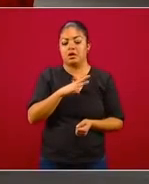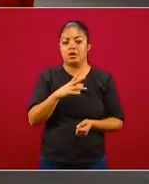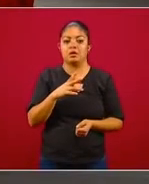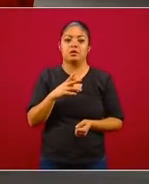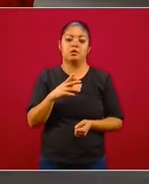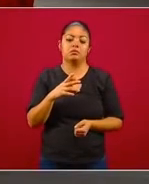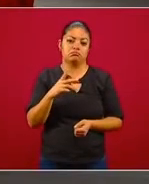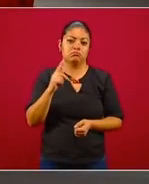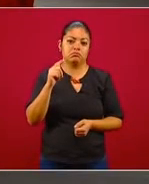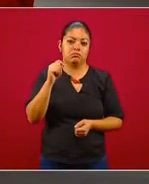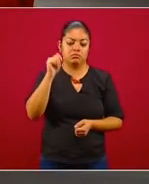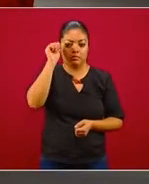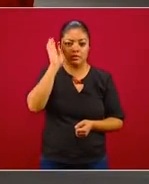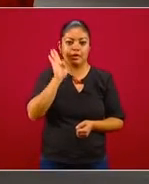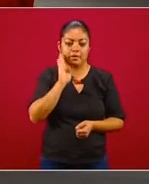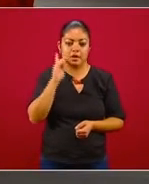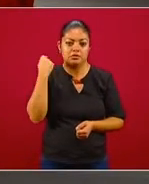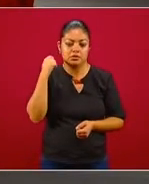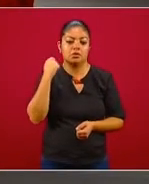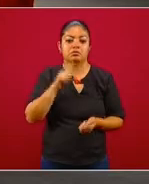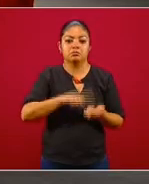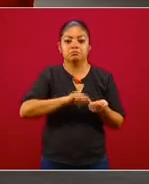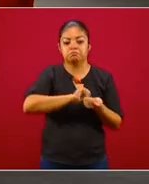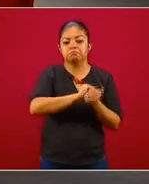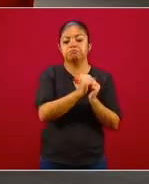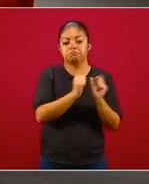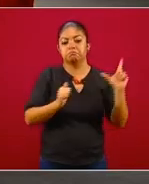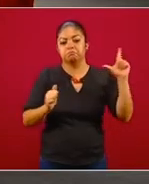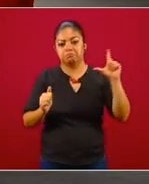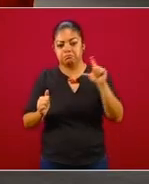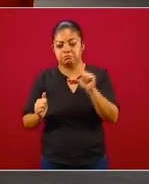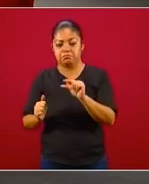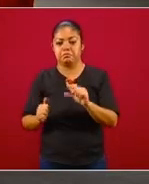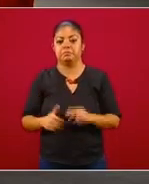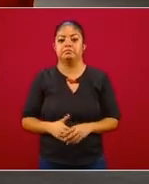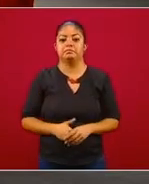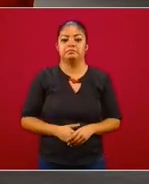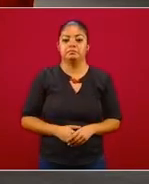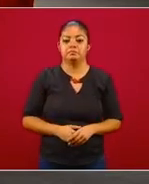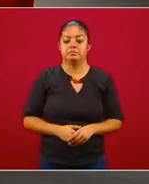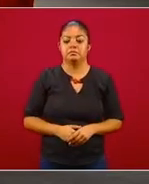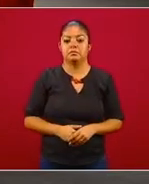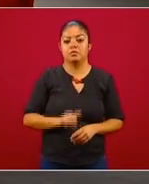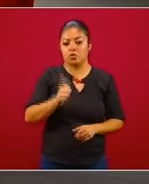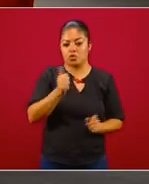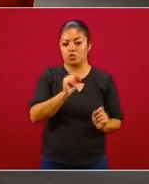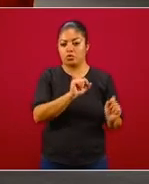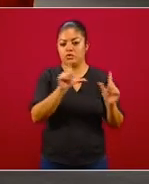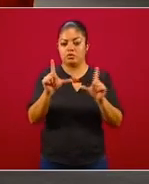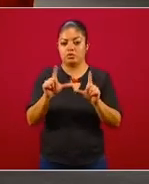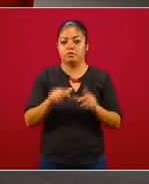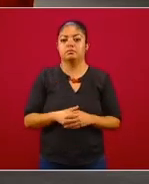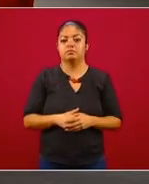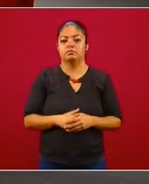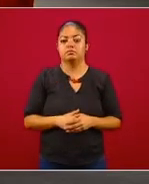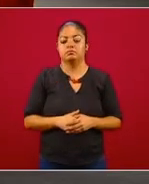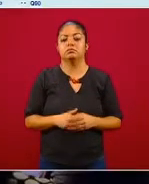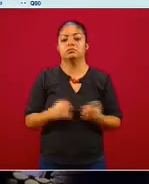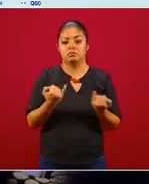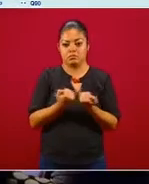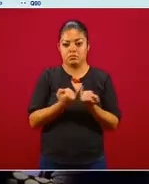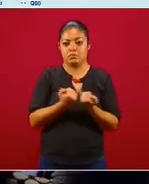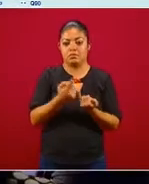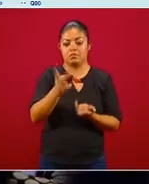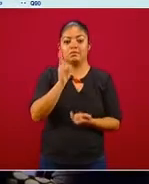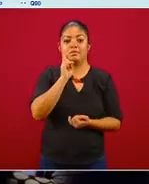days earlier, and we can see how indeed the curve, the tendency of the curve